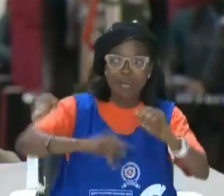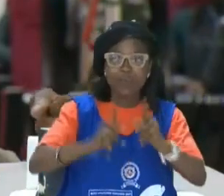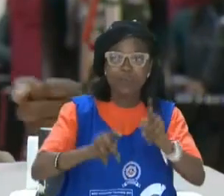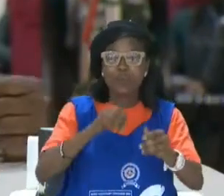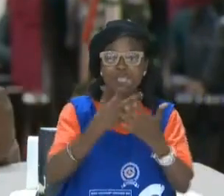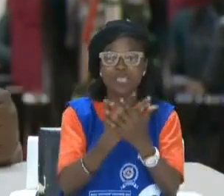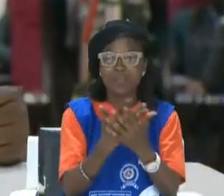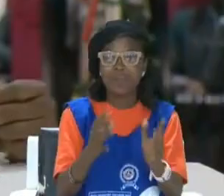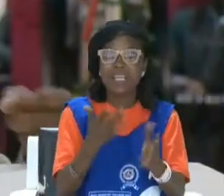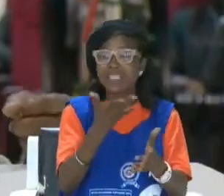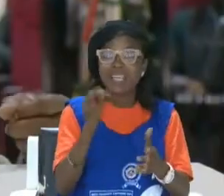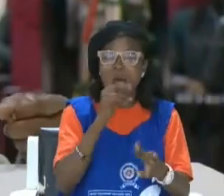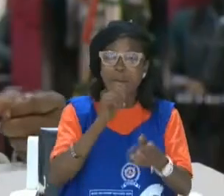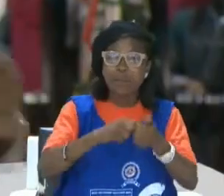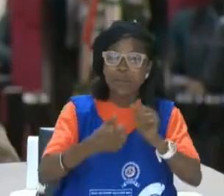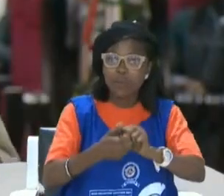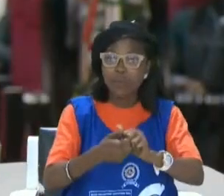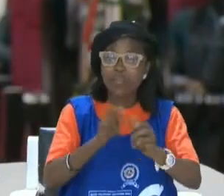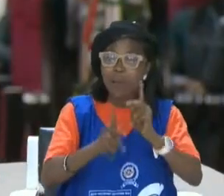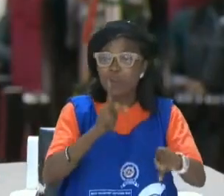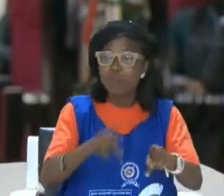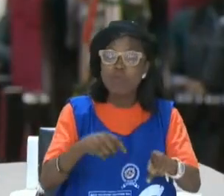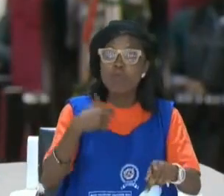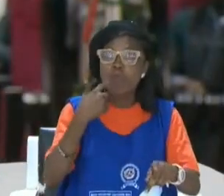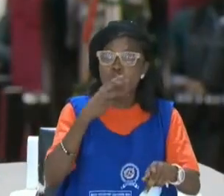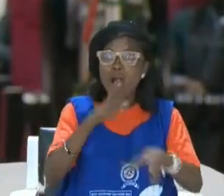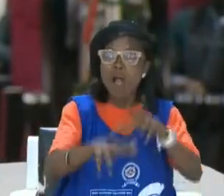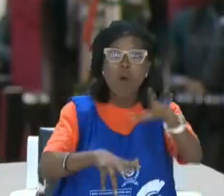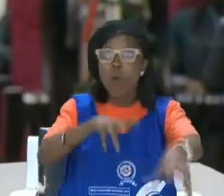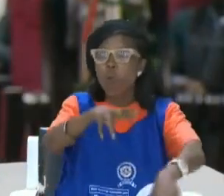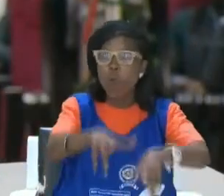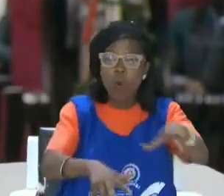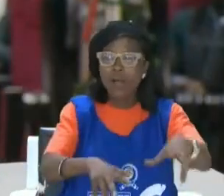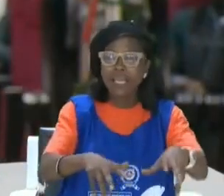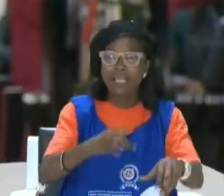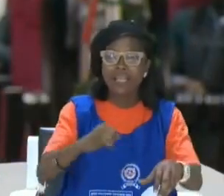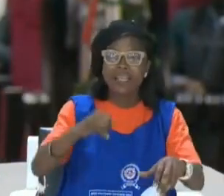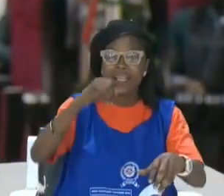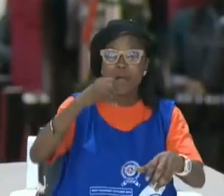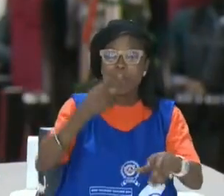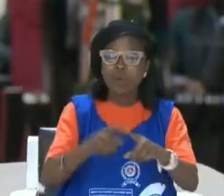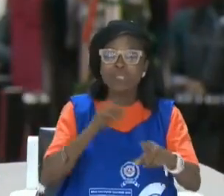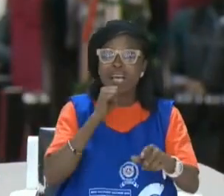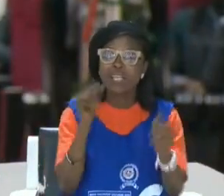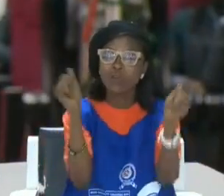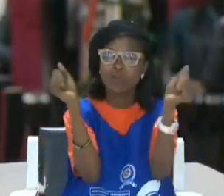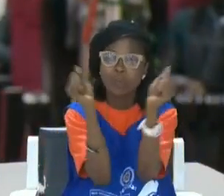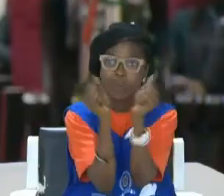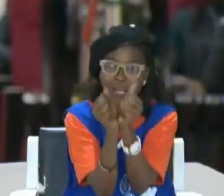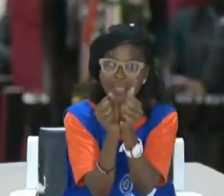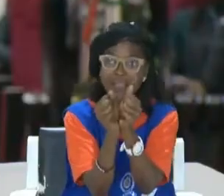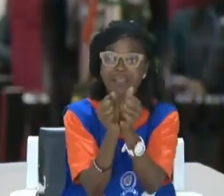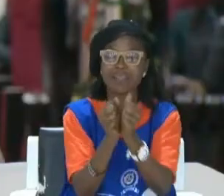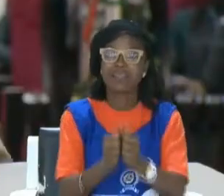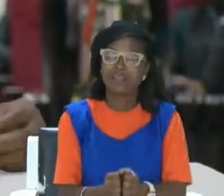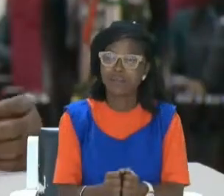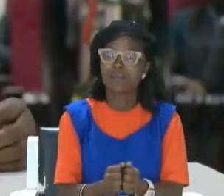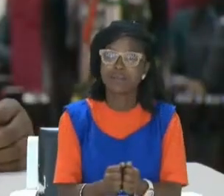There are people who are walking about who are not handcuffed, like that boy.